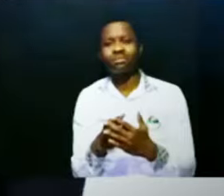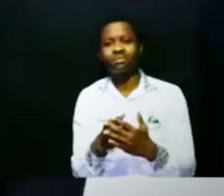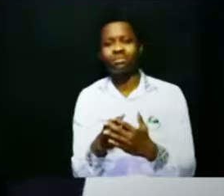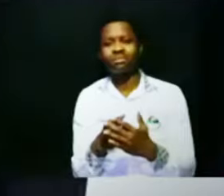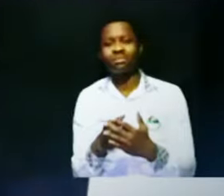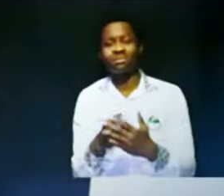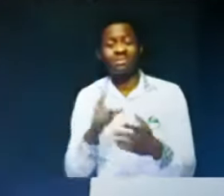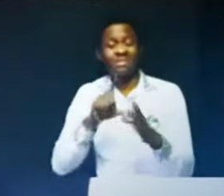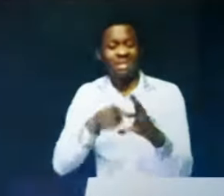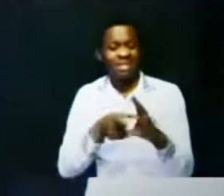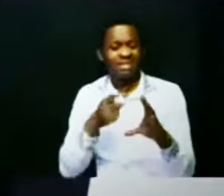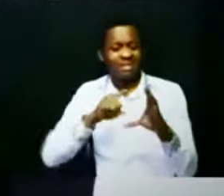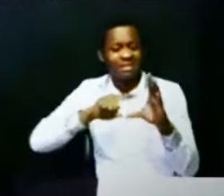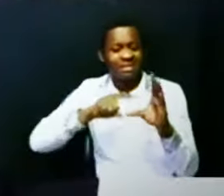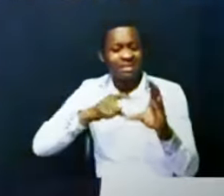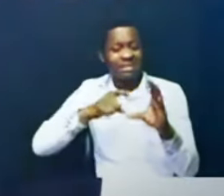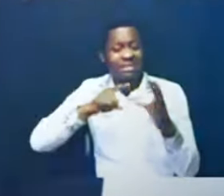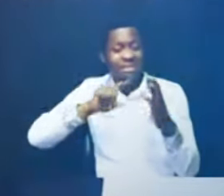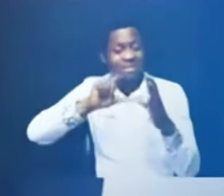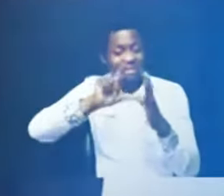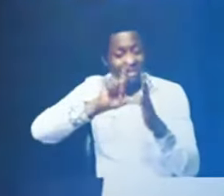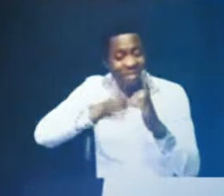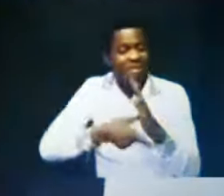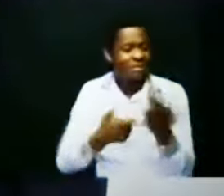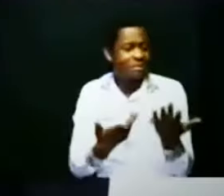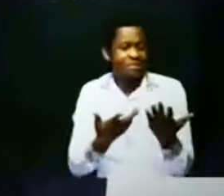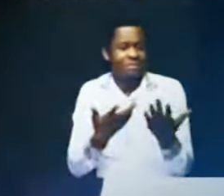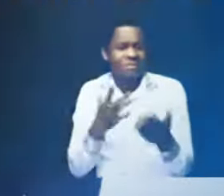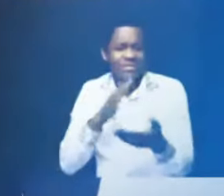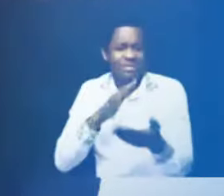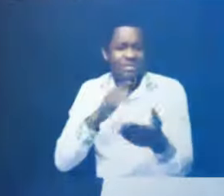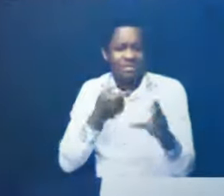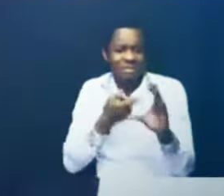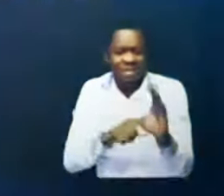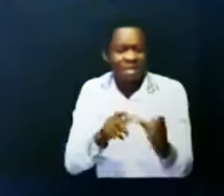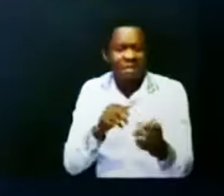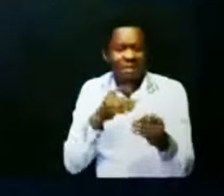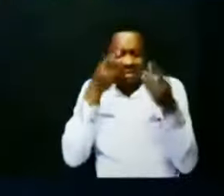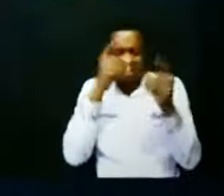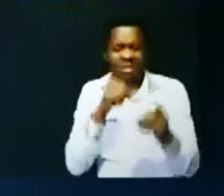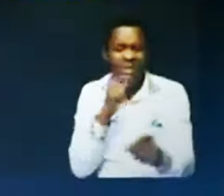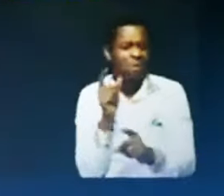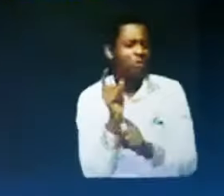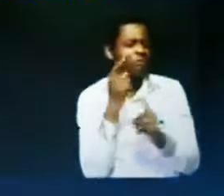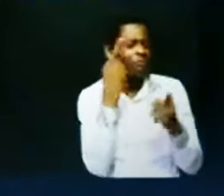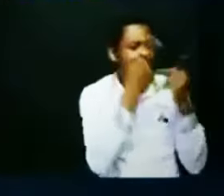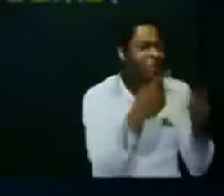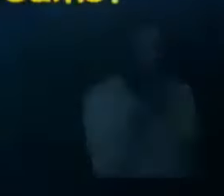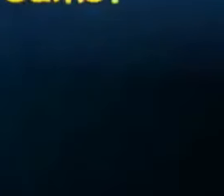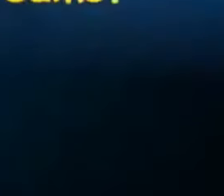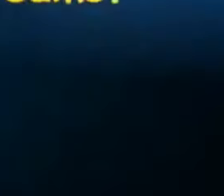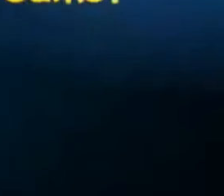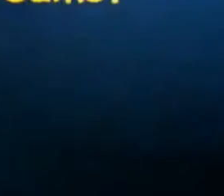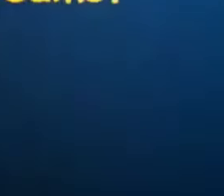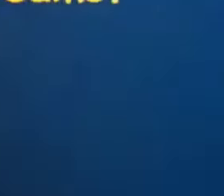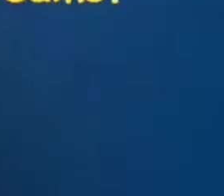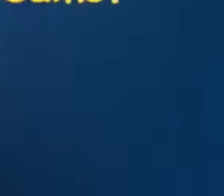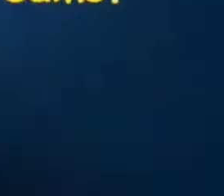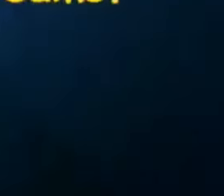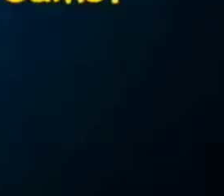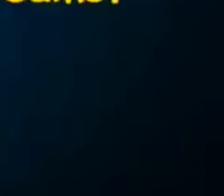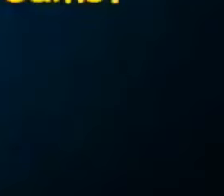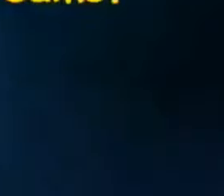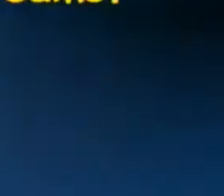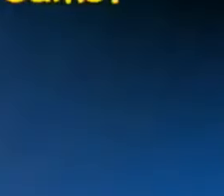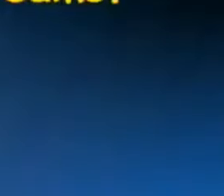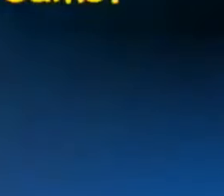then from that day, if it's hard, you don't go to your mother any longer. Uncle, mommy, who be you? Your mother is a witch. Mommy, to say what done